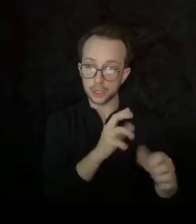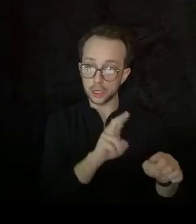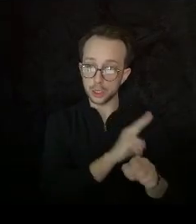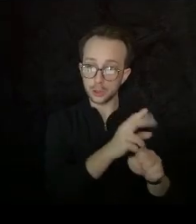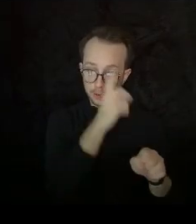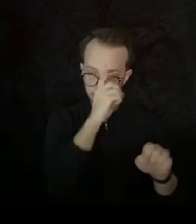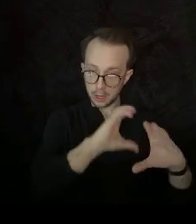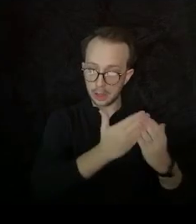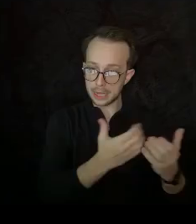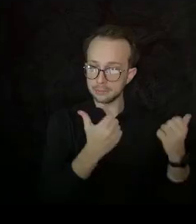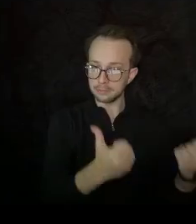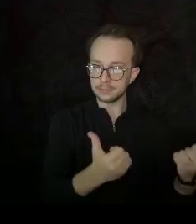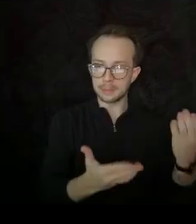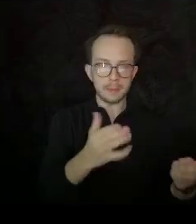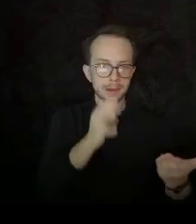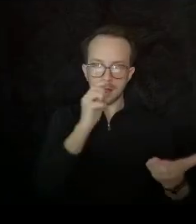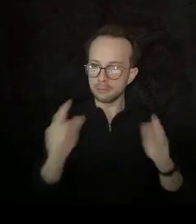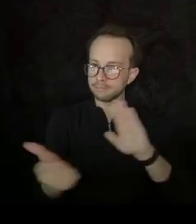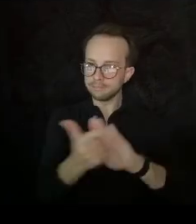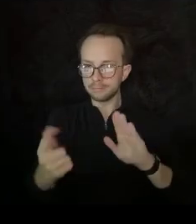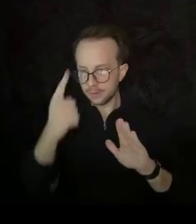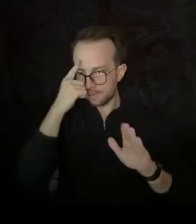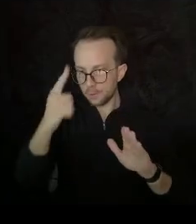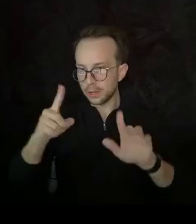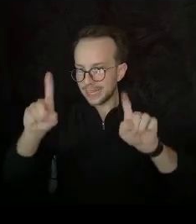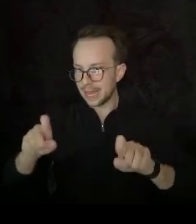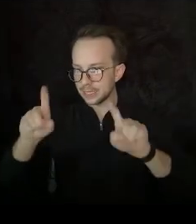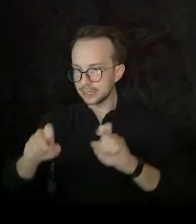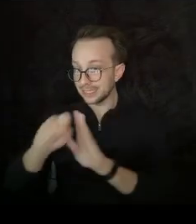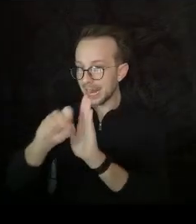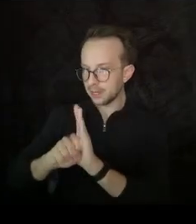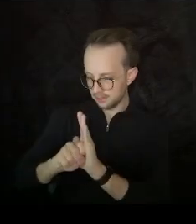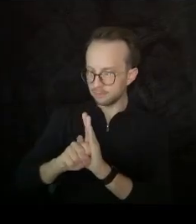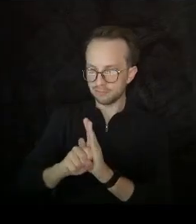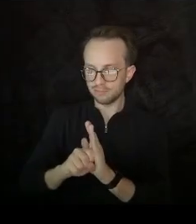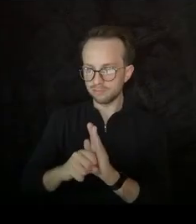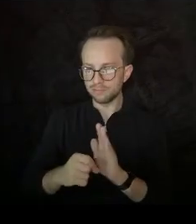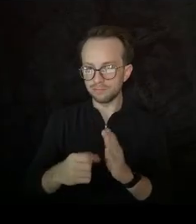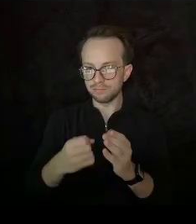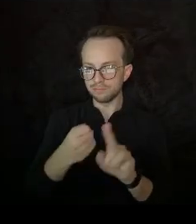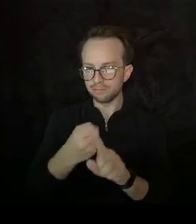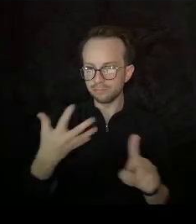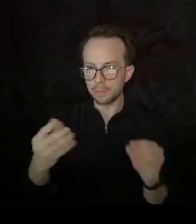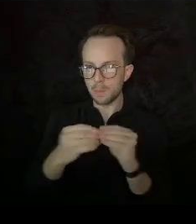not be allowed on state testing. Let's look at some more examples.